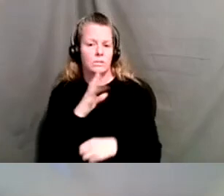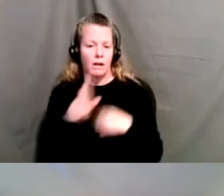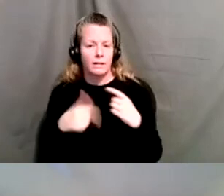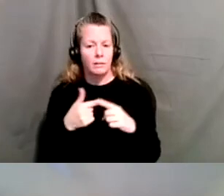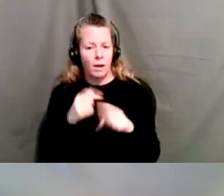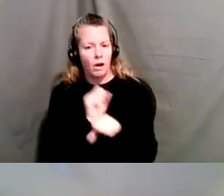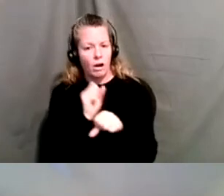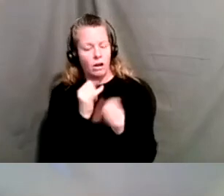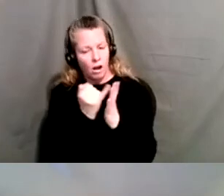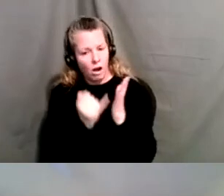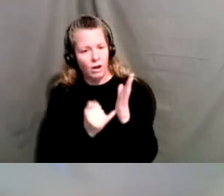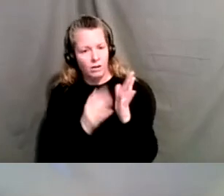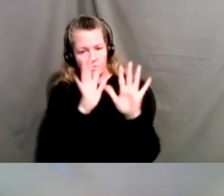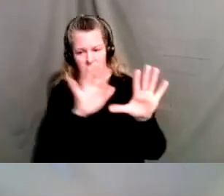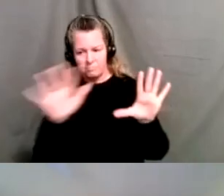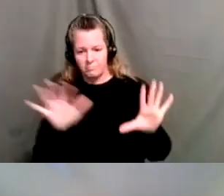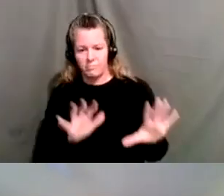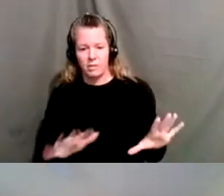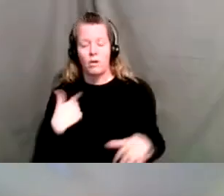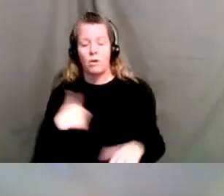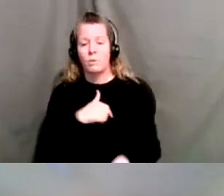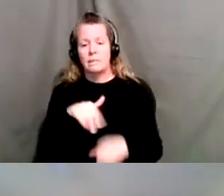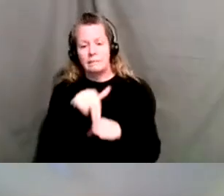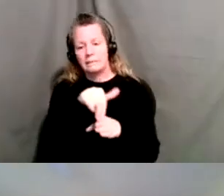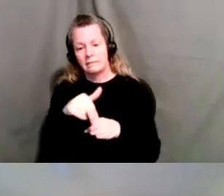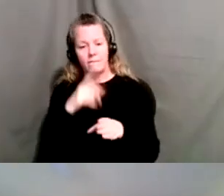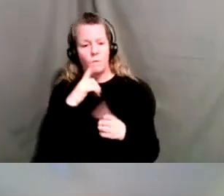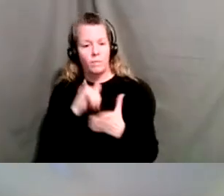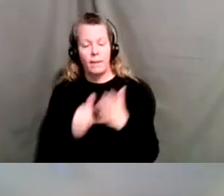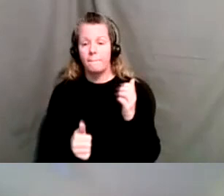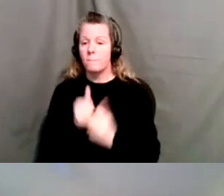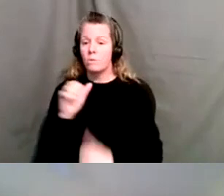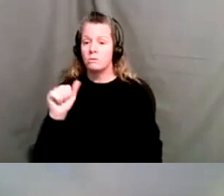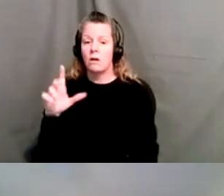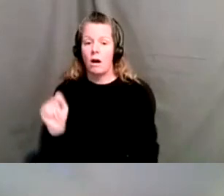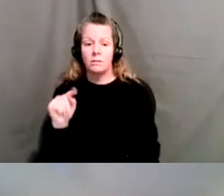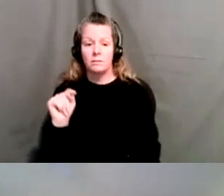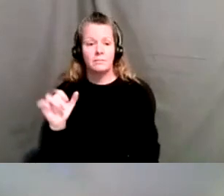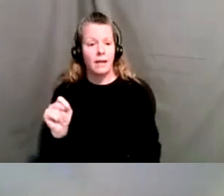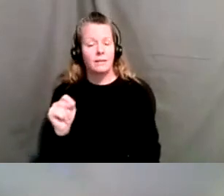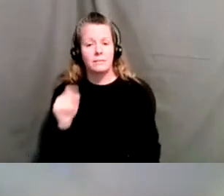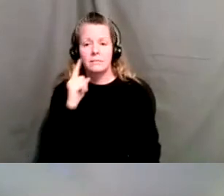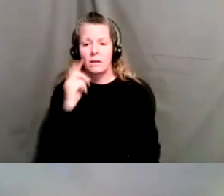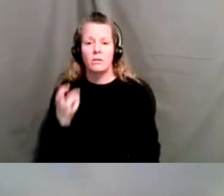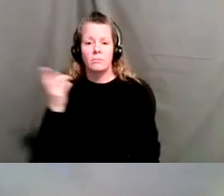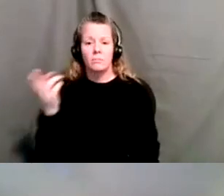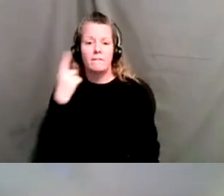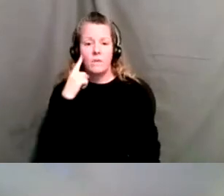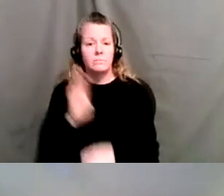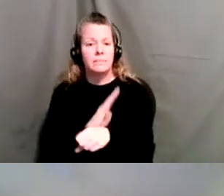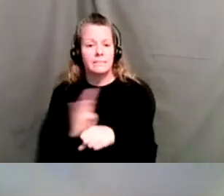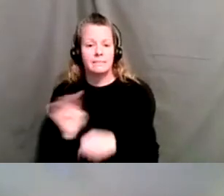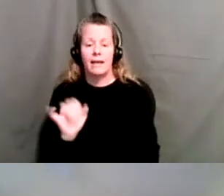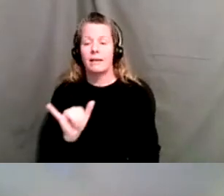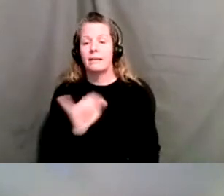We're kind of on the margins there. Most of the alt text recommendations out there are intended for businesses like e-commerce or services and that